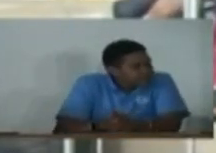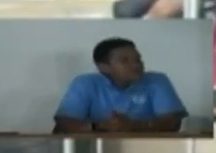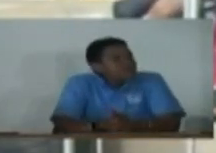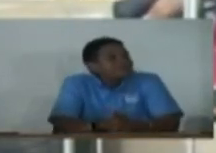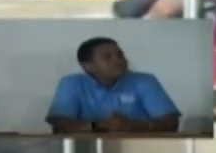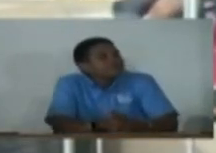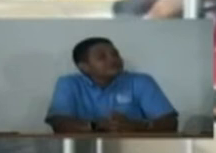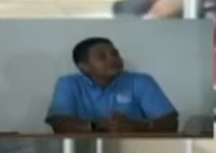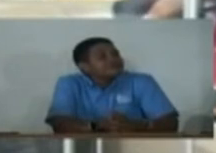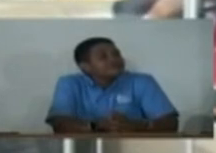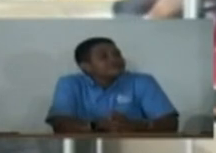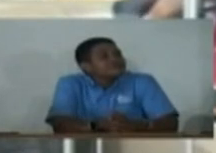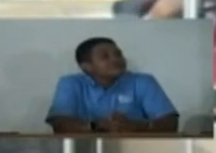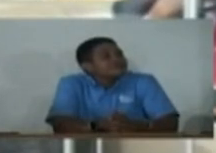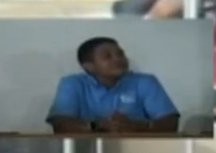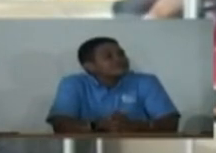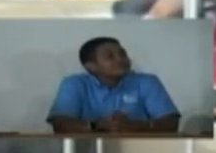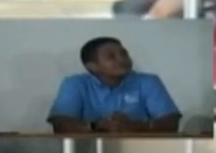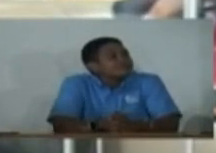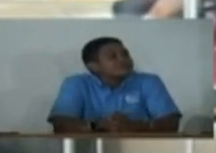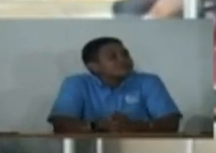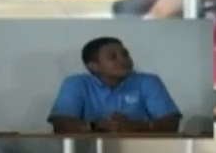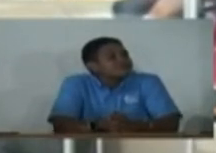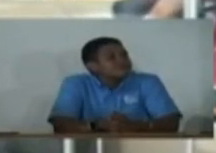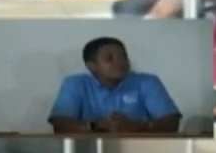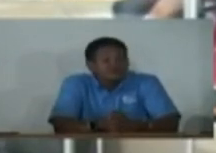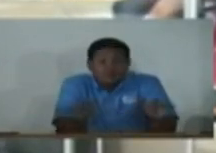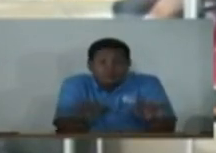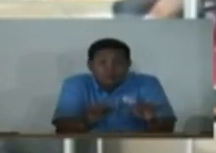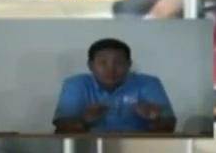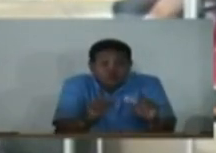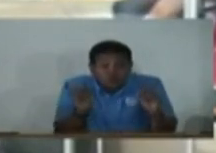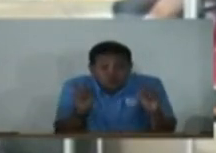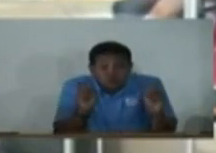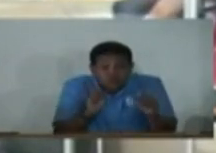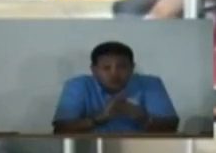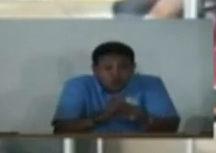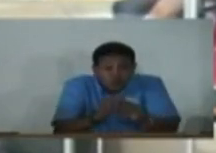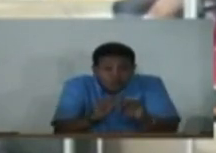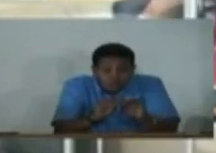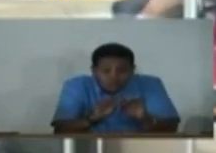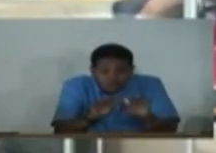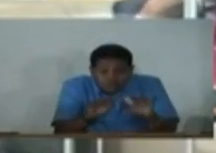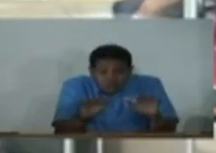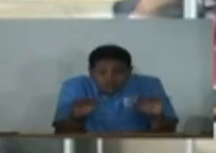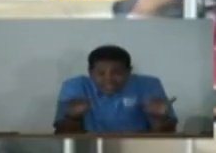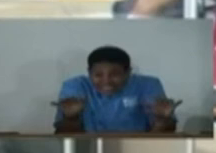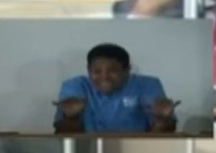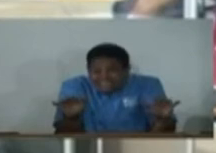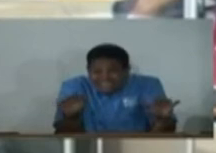Measures to manage the pandemic and slow the spread of the disease